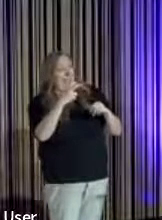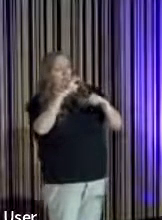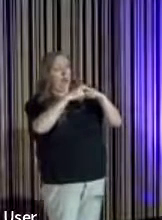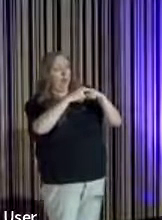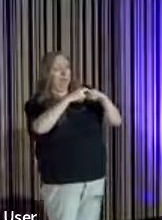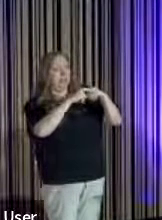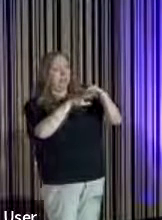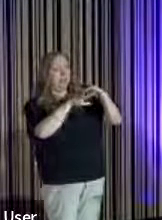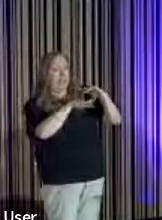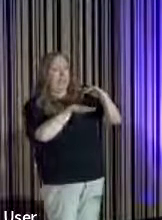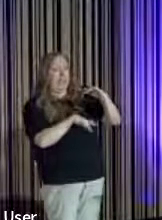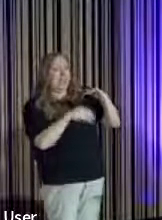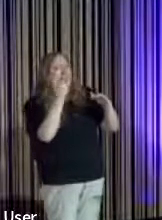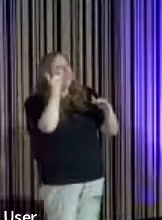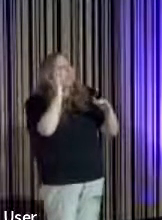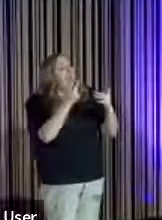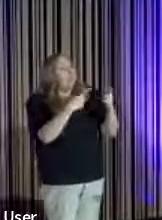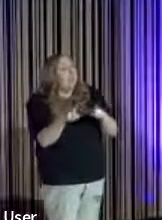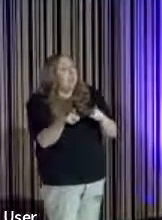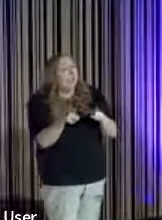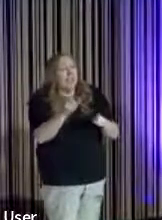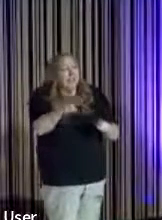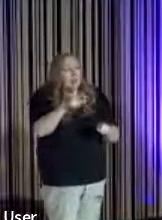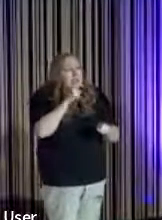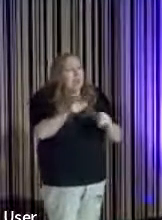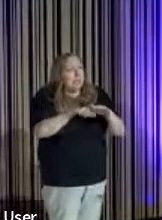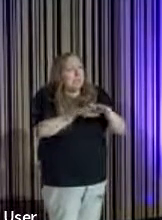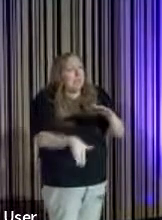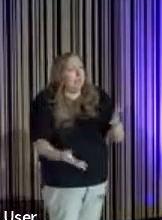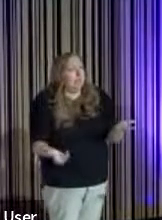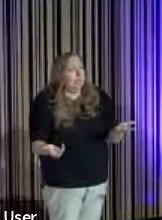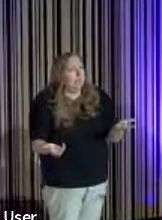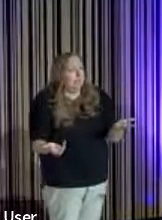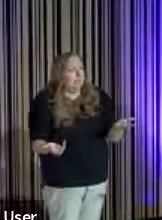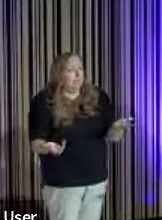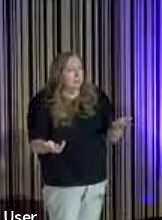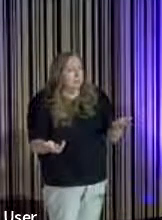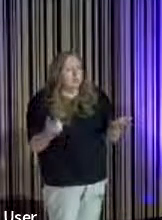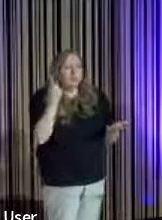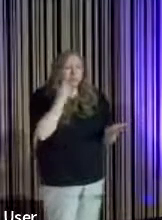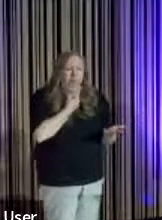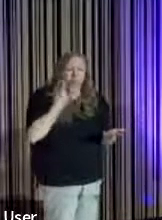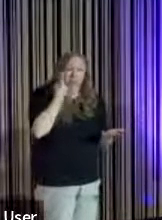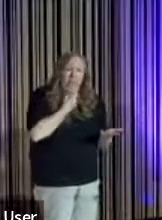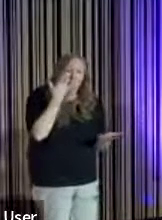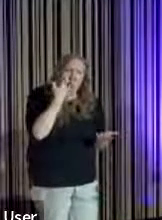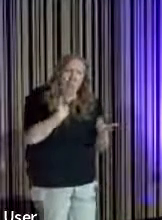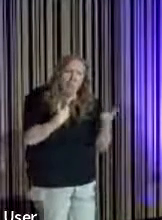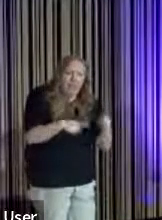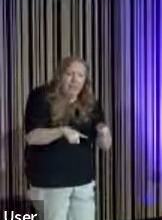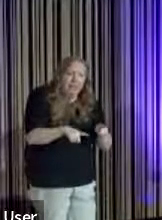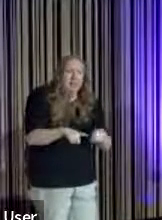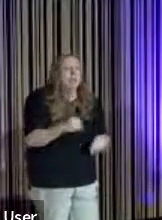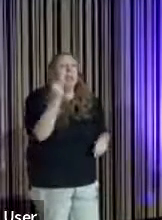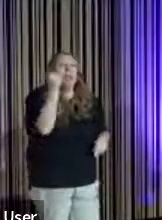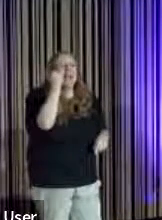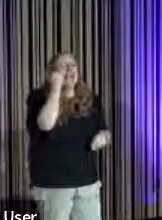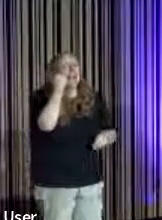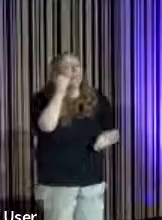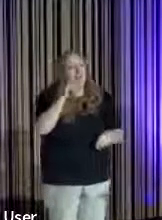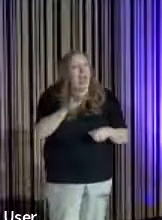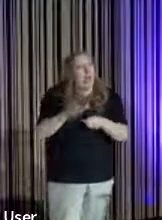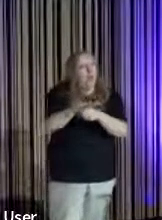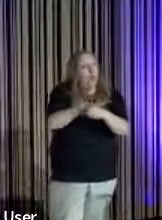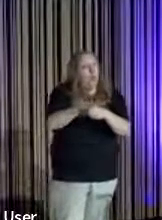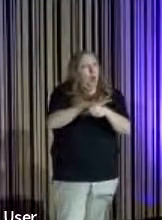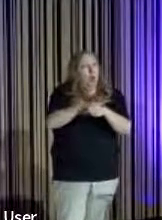sink if this is happening. What if instead those local virus explosions led to aggregates, and